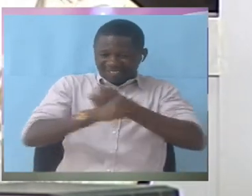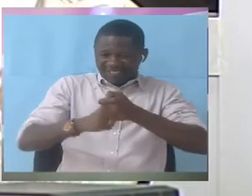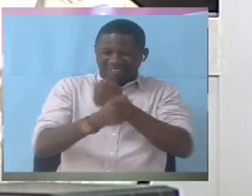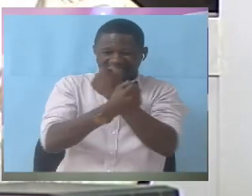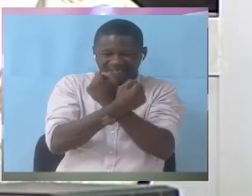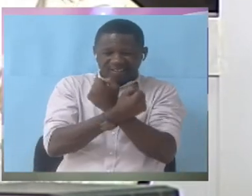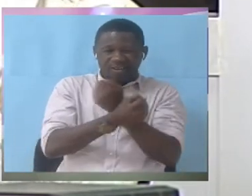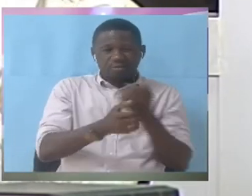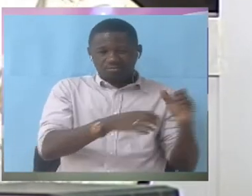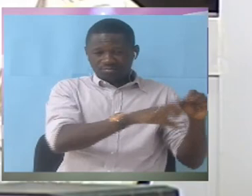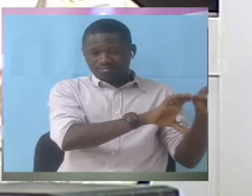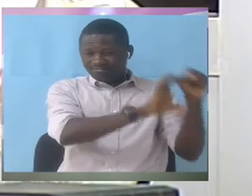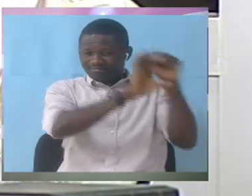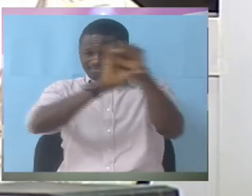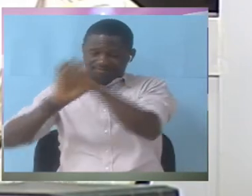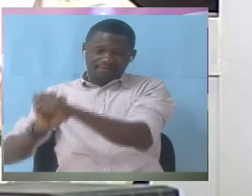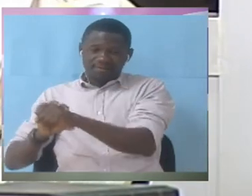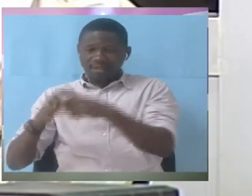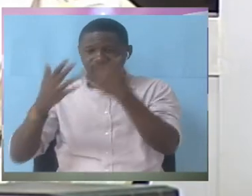and